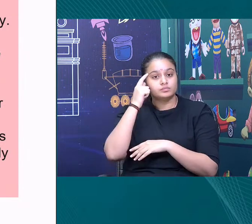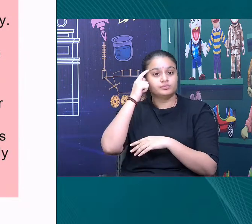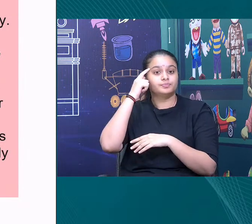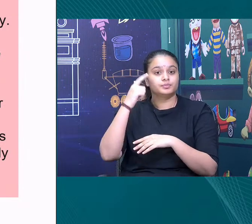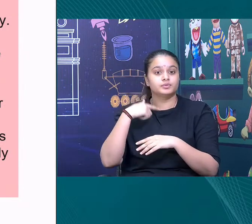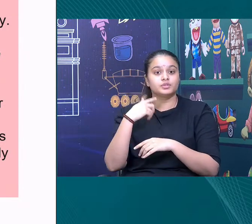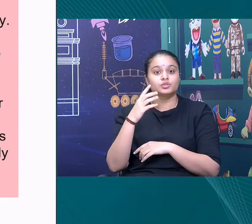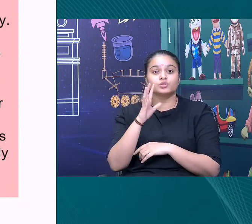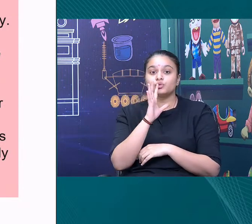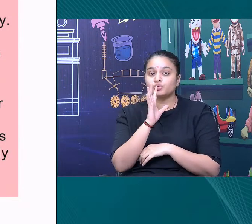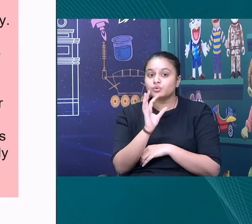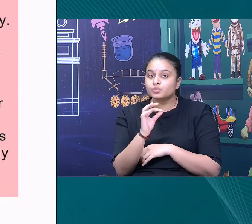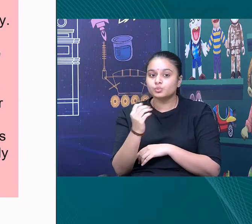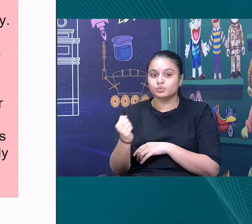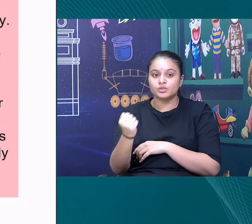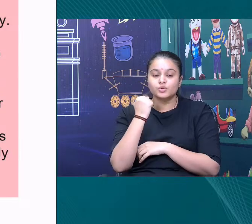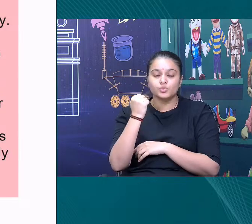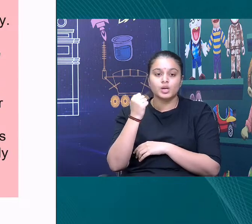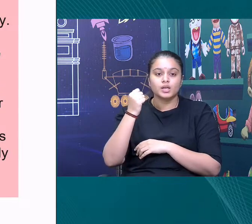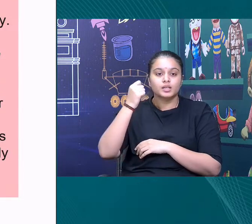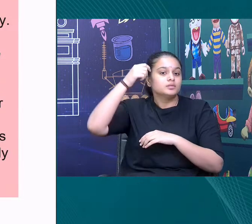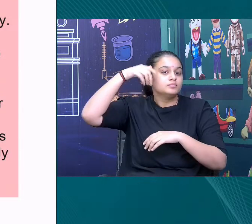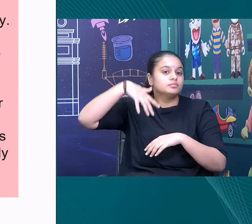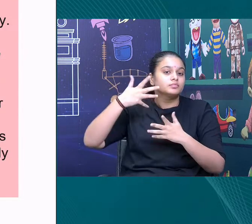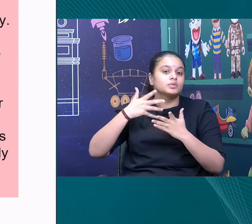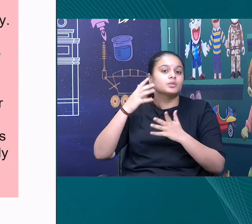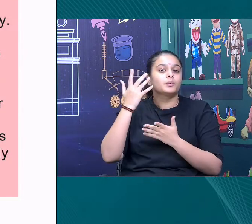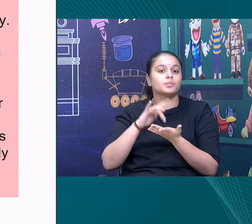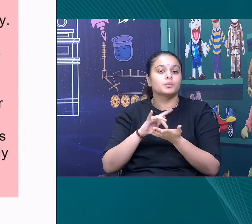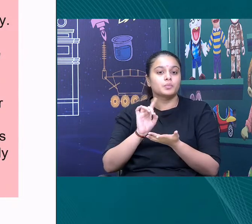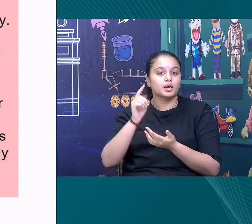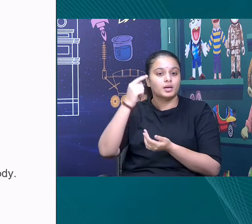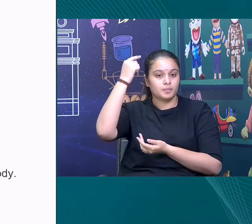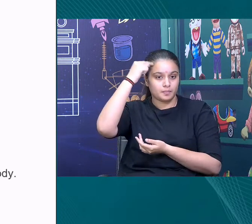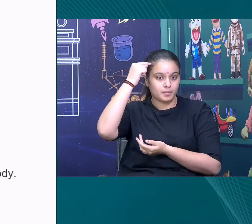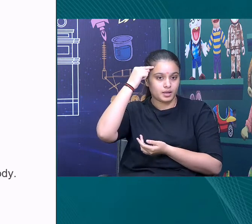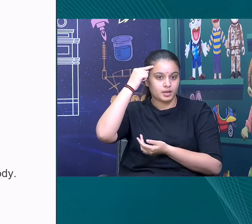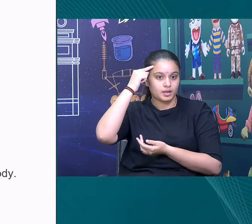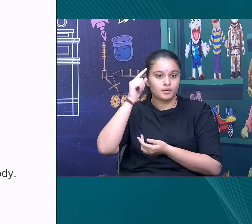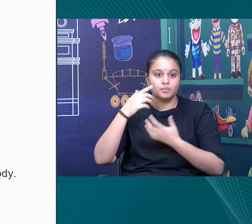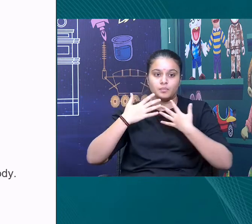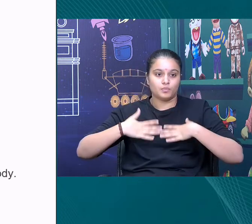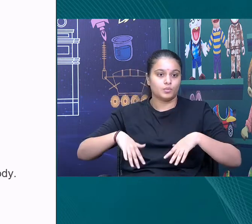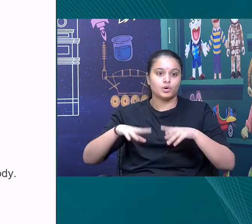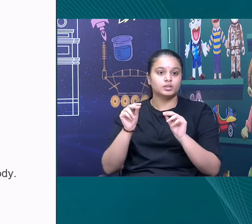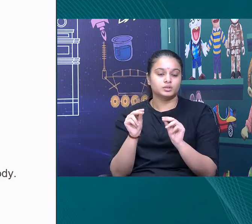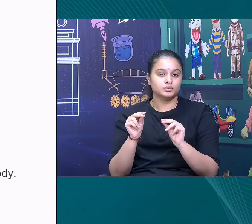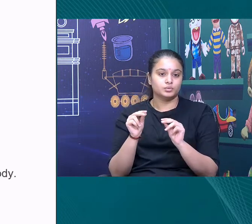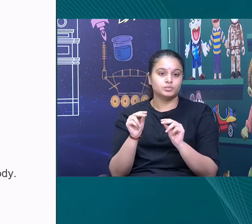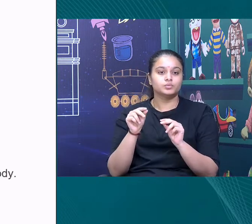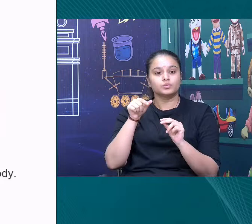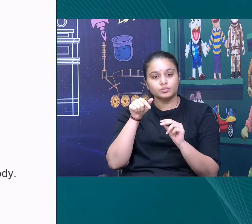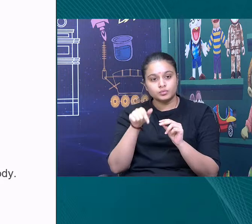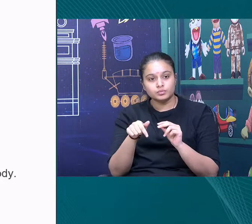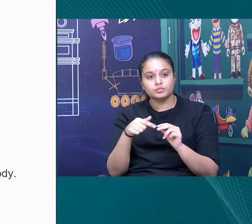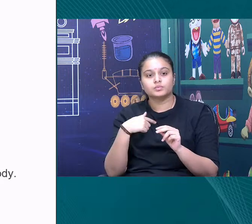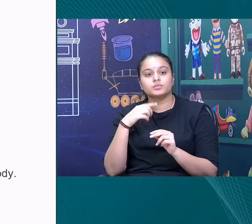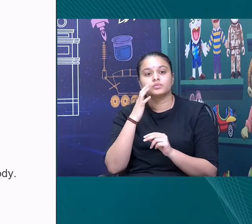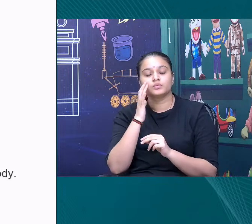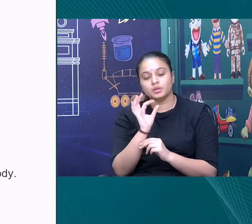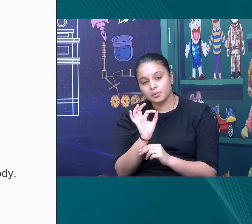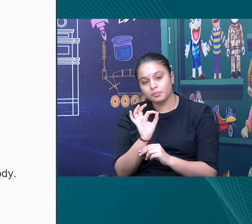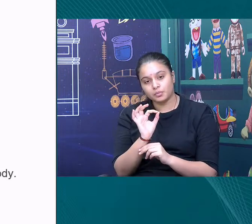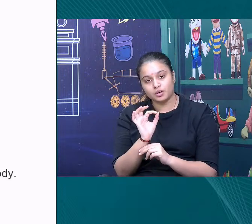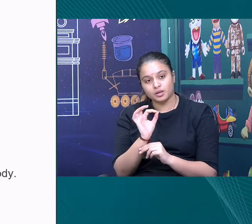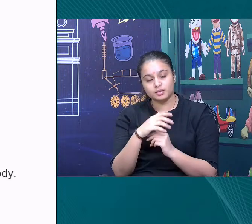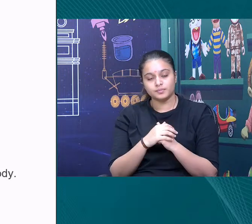that true strength comes from the mind, not the body. So this became a very, very important